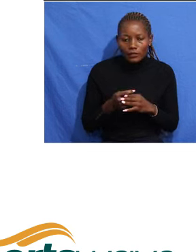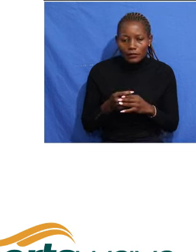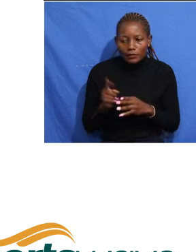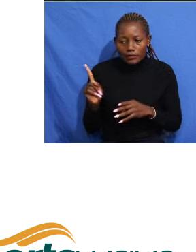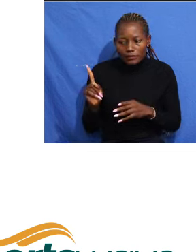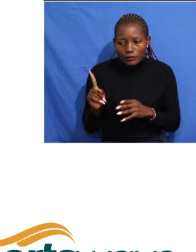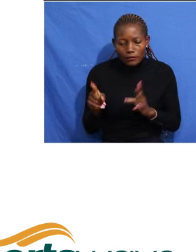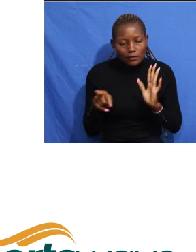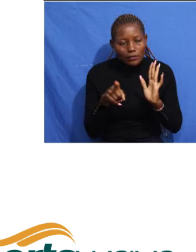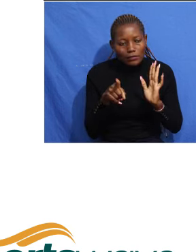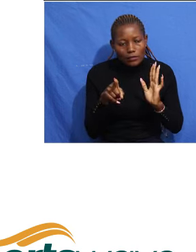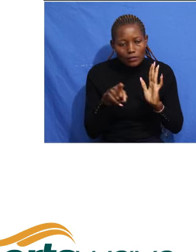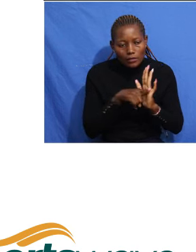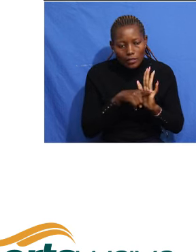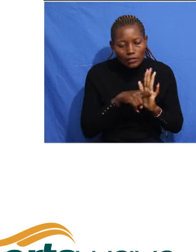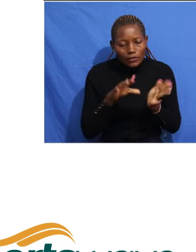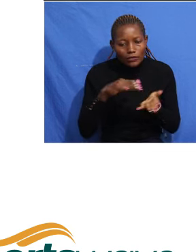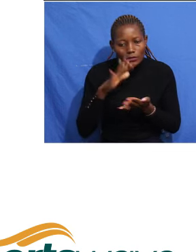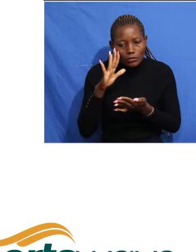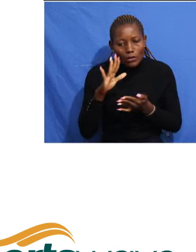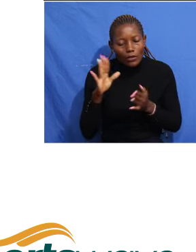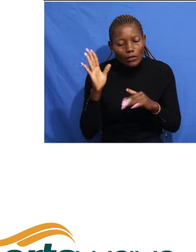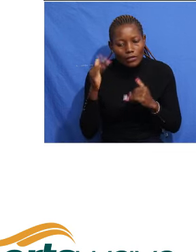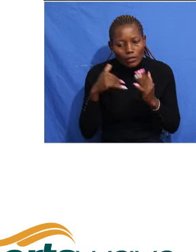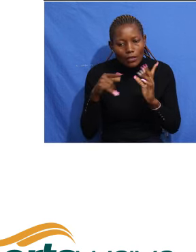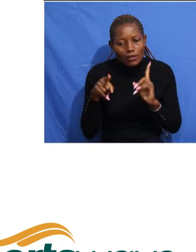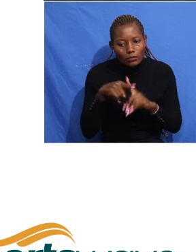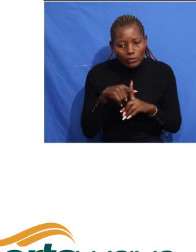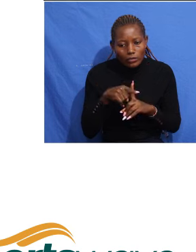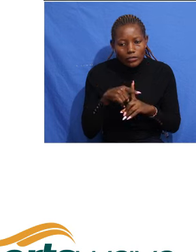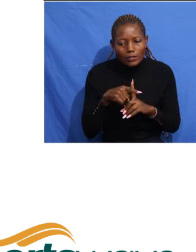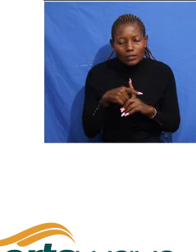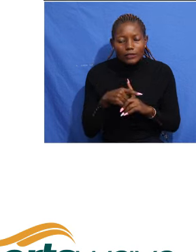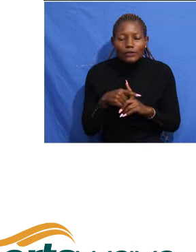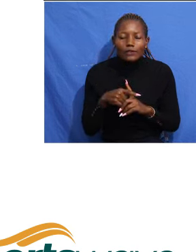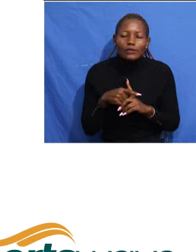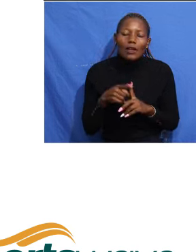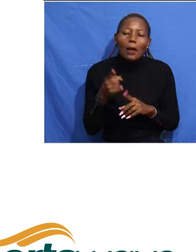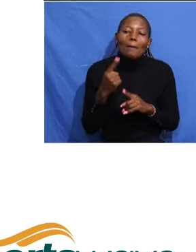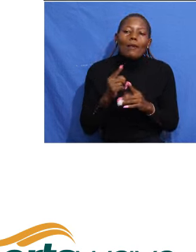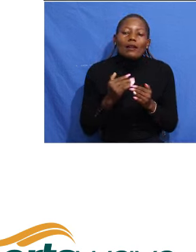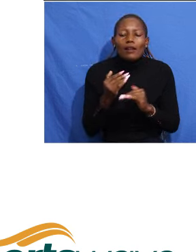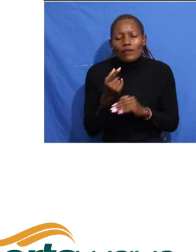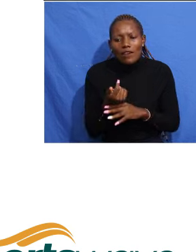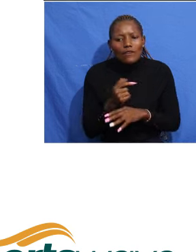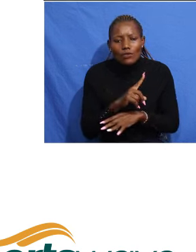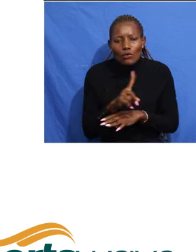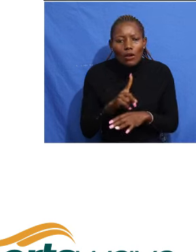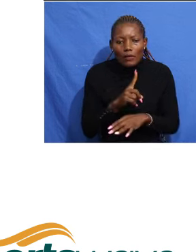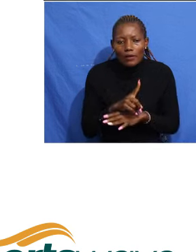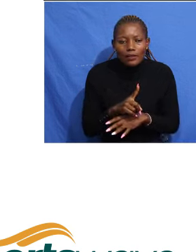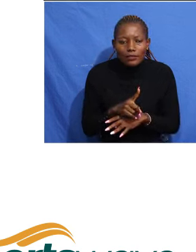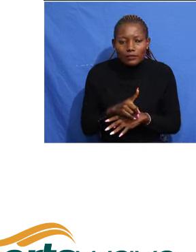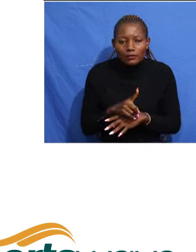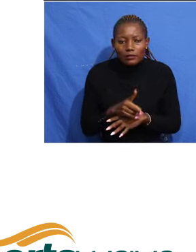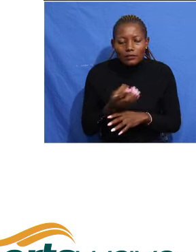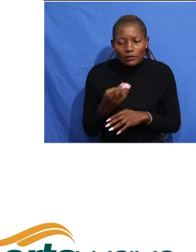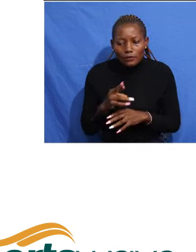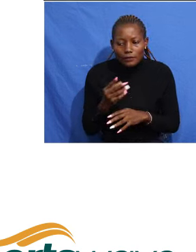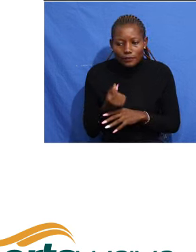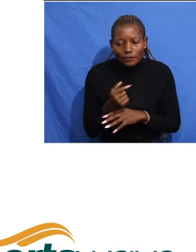than the positive effect. So you get negative physical conditions. But after a few hours or a few